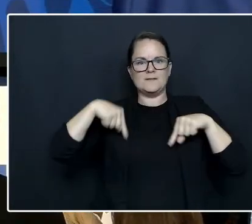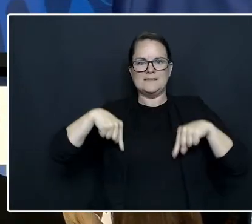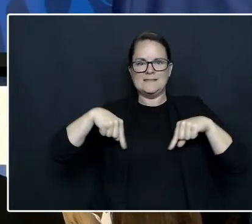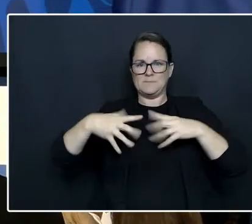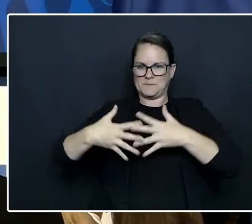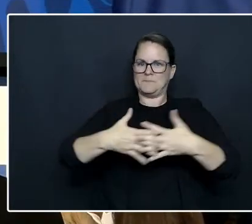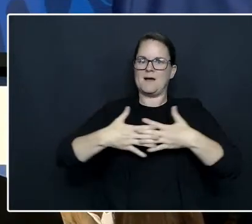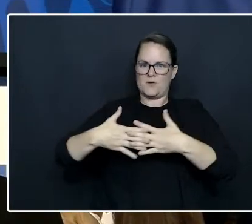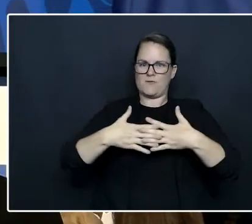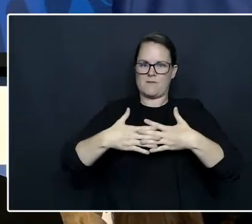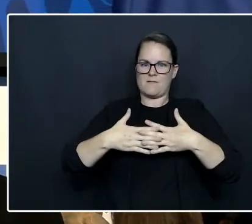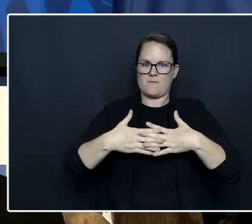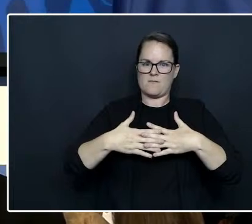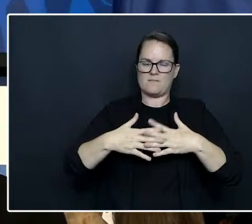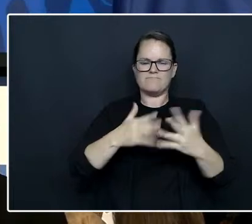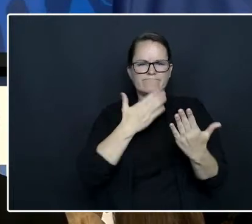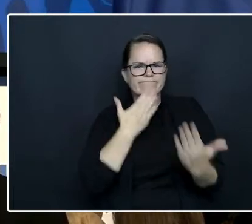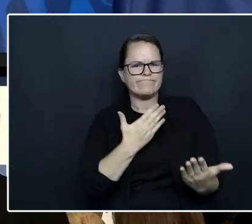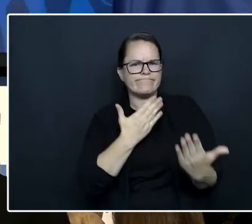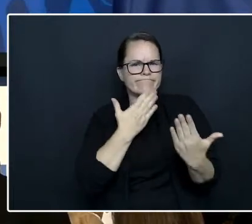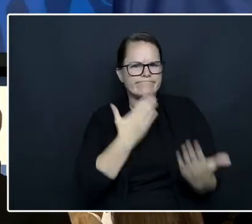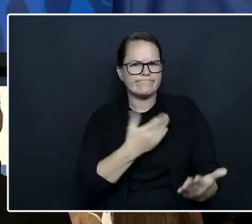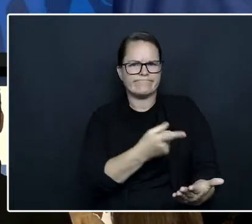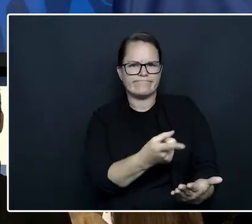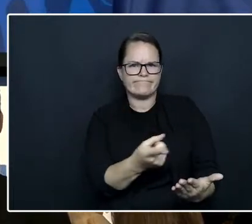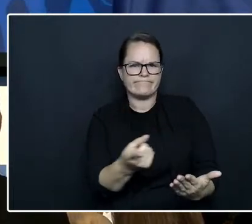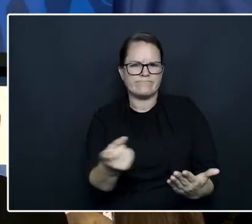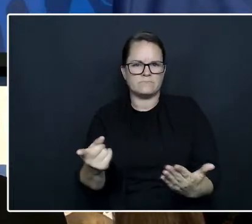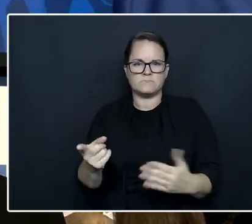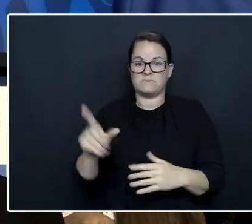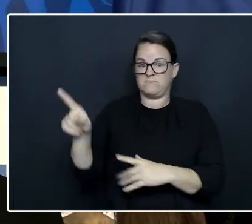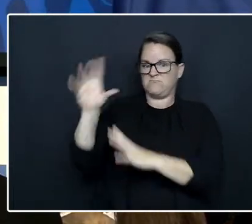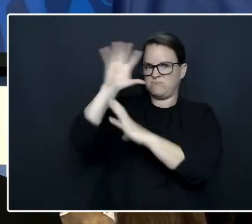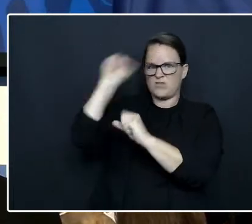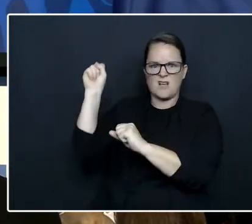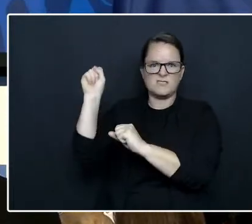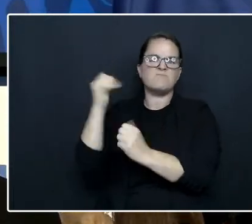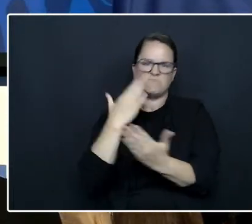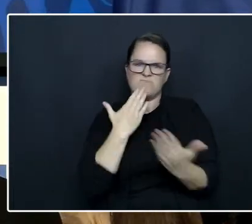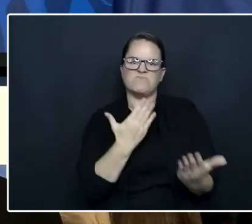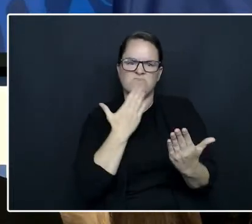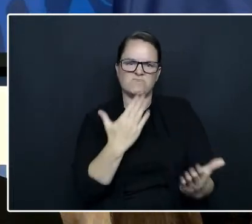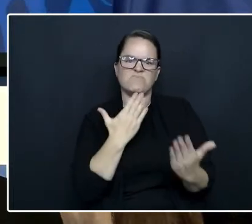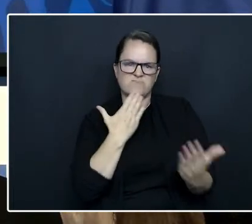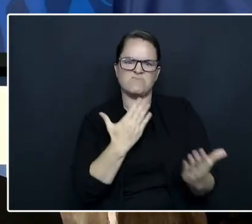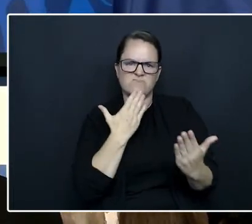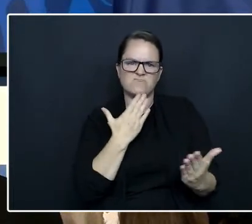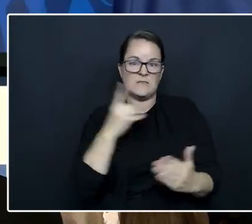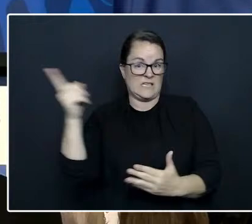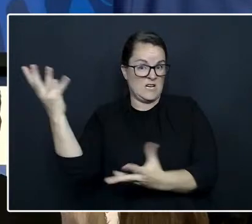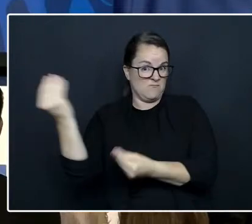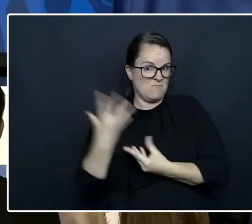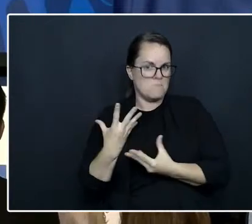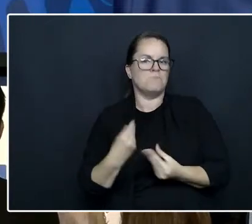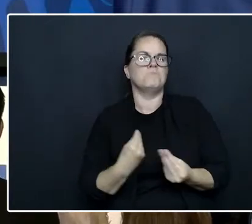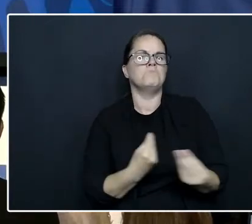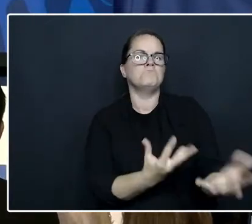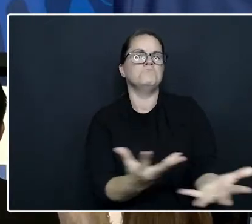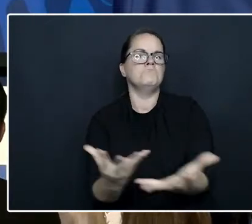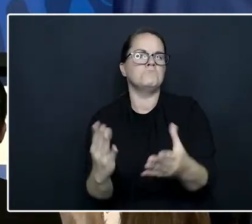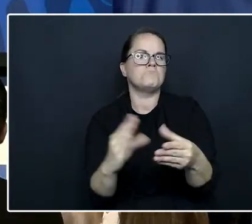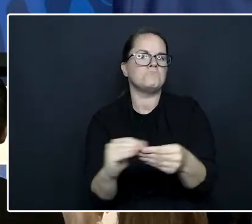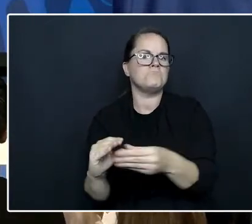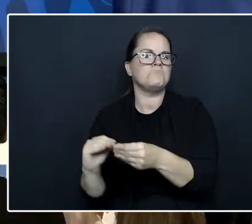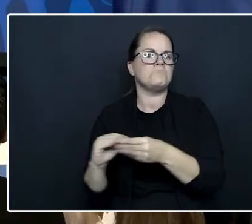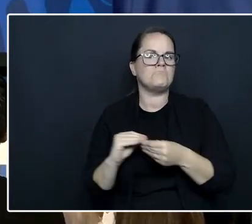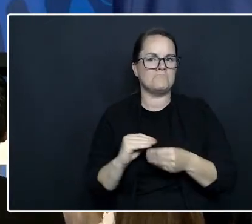you for that. And on behalf of our president, I thank you for that. And you all know, this event